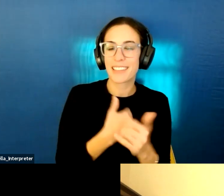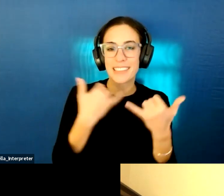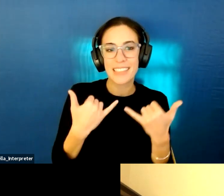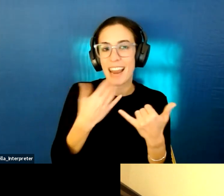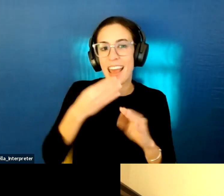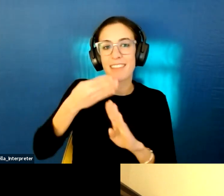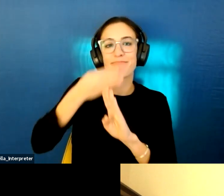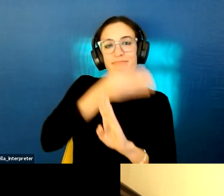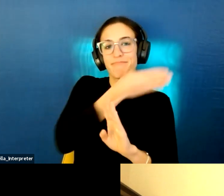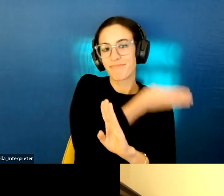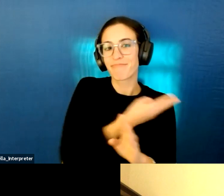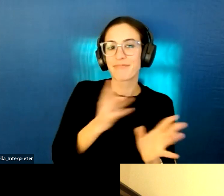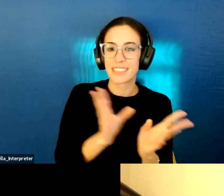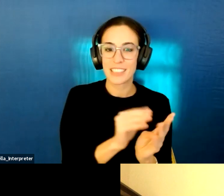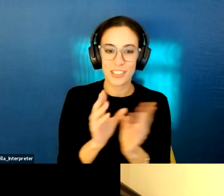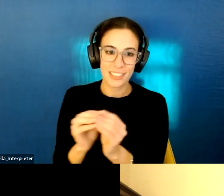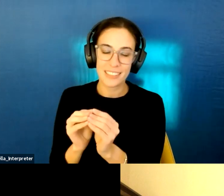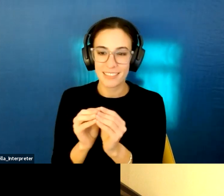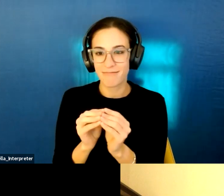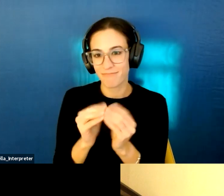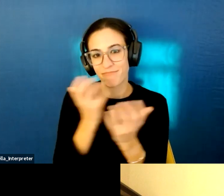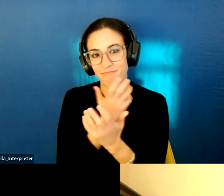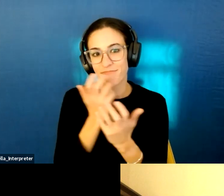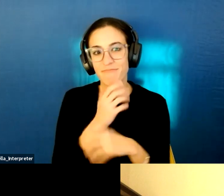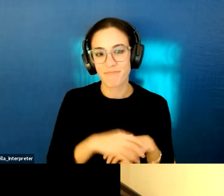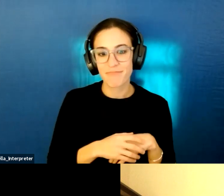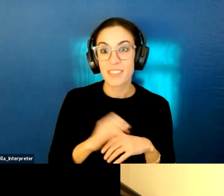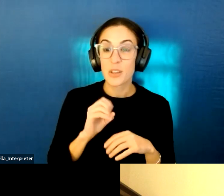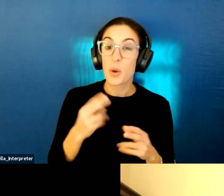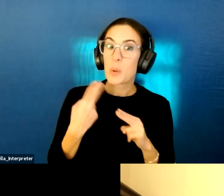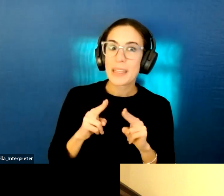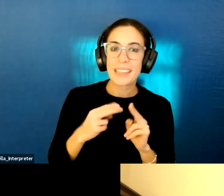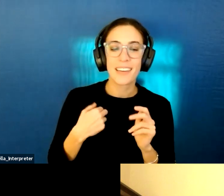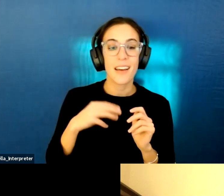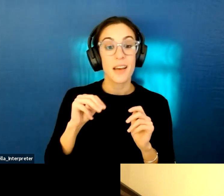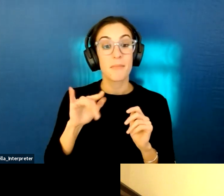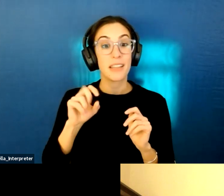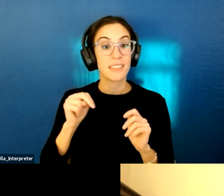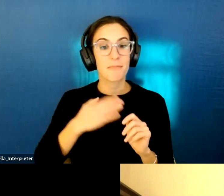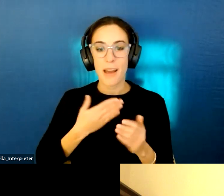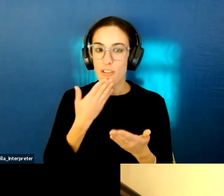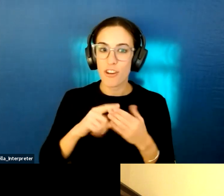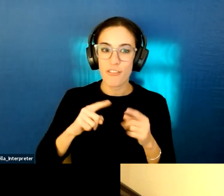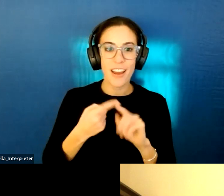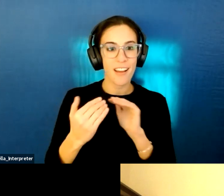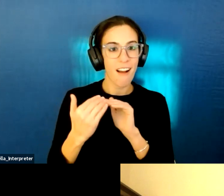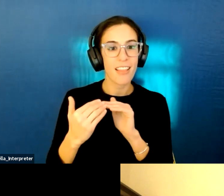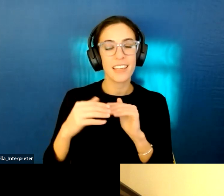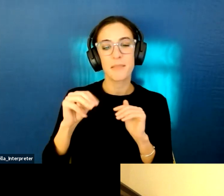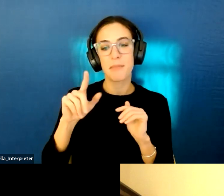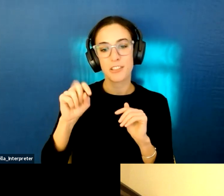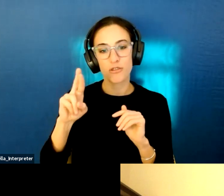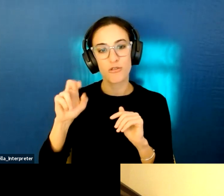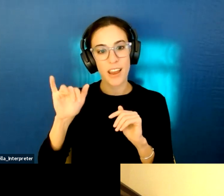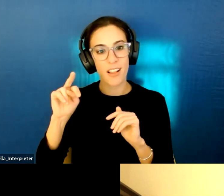the last two really fantastic sessions. So quickly, Milton, my good friend and colleague, Milton Reynolds, is a